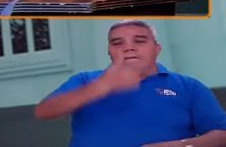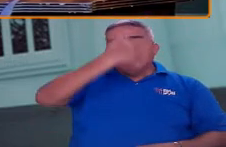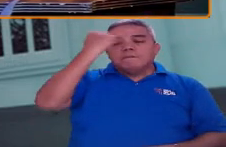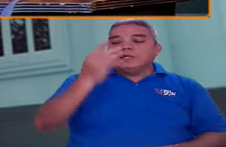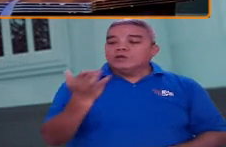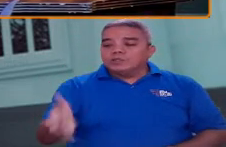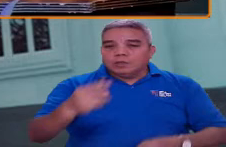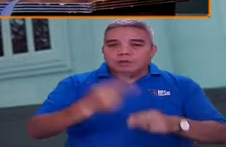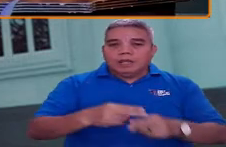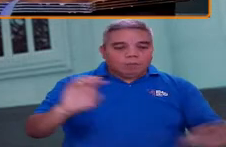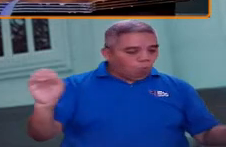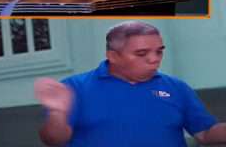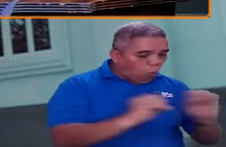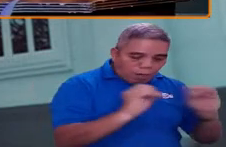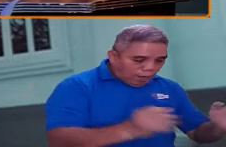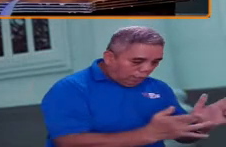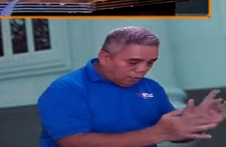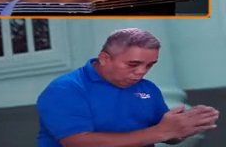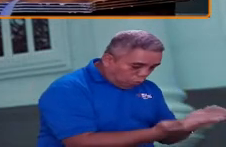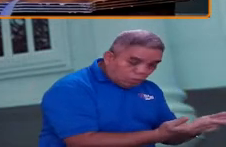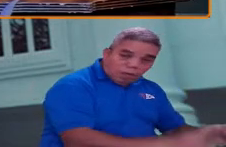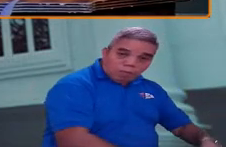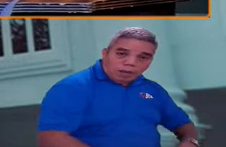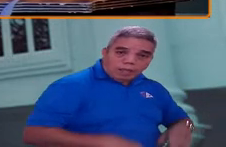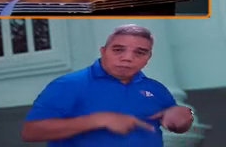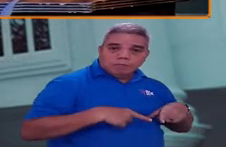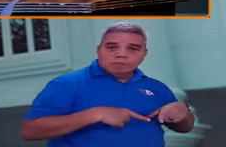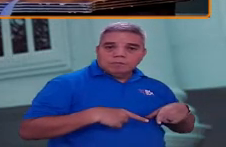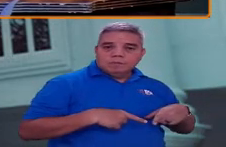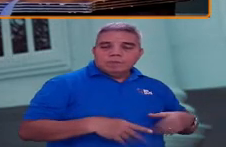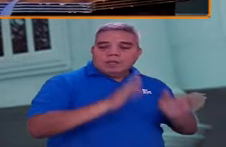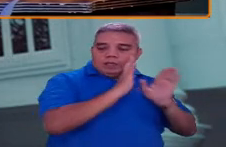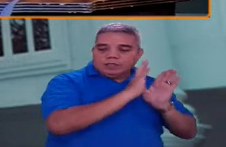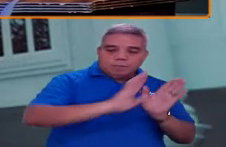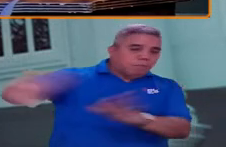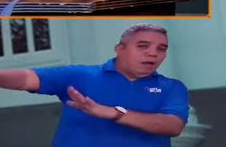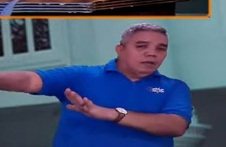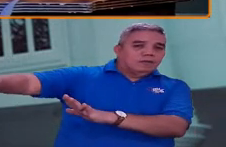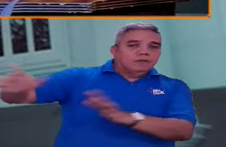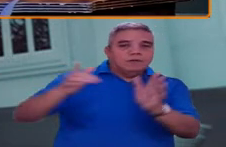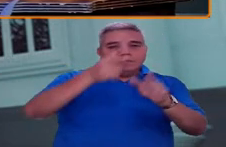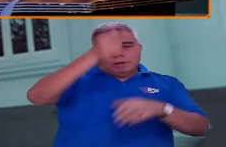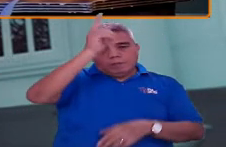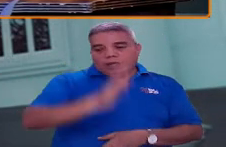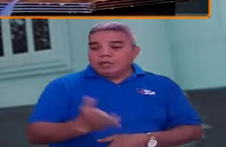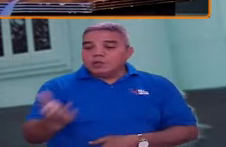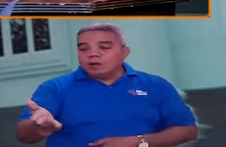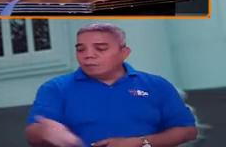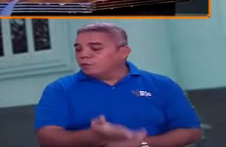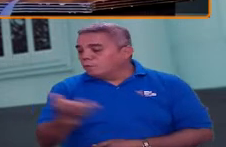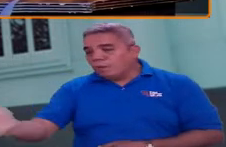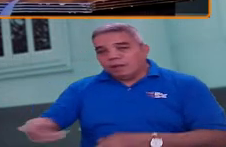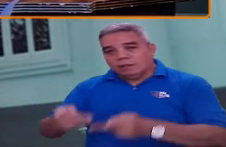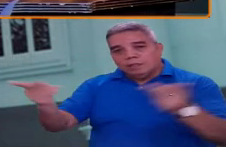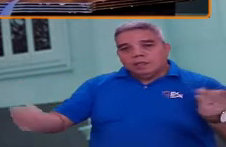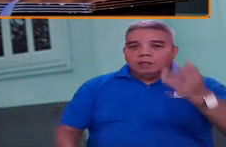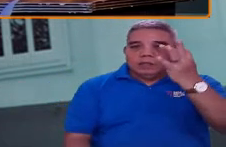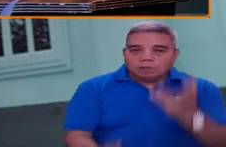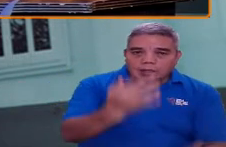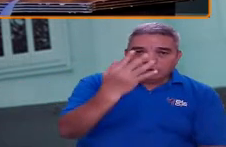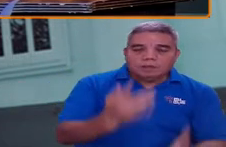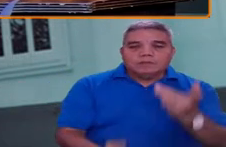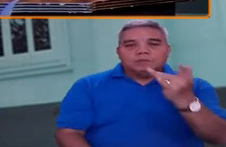Because your name is not written in the book of life, you go out from me. Depart from me. You have your place in the